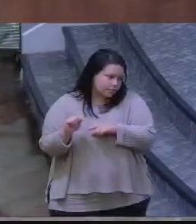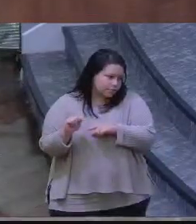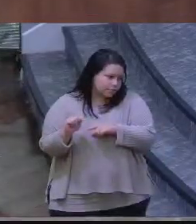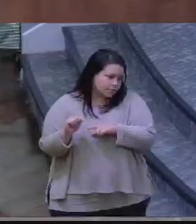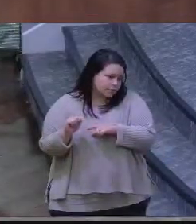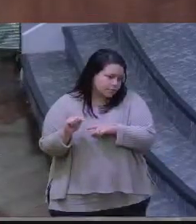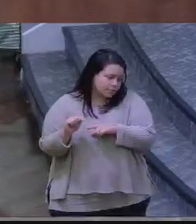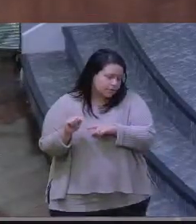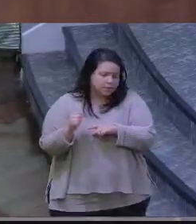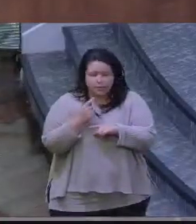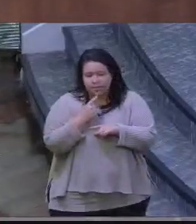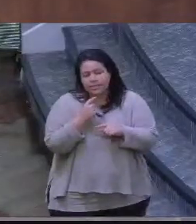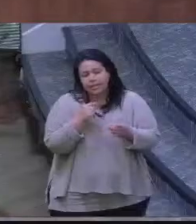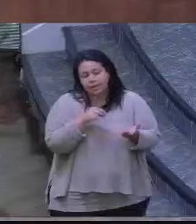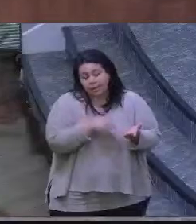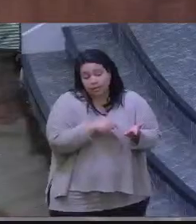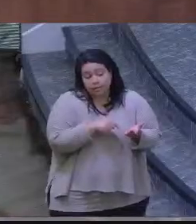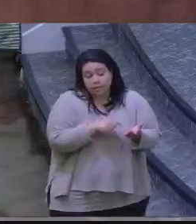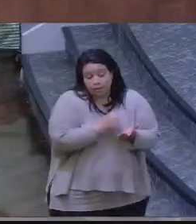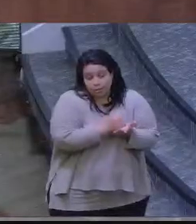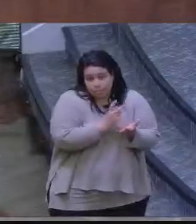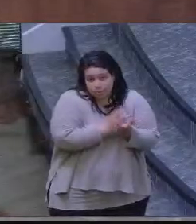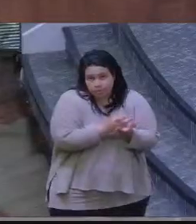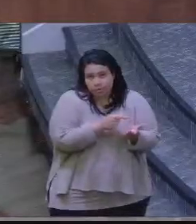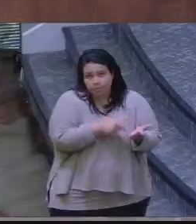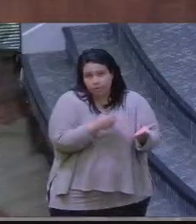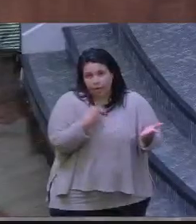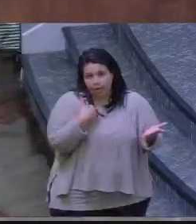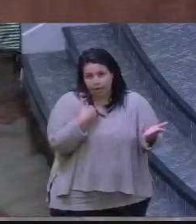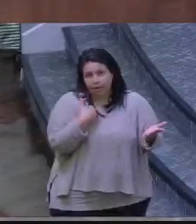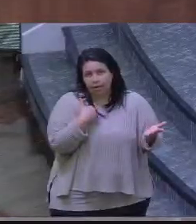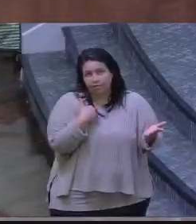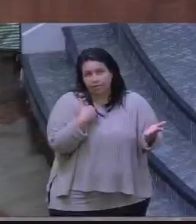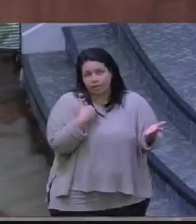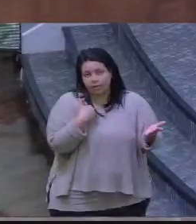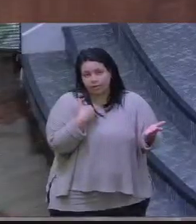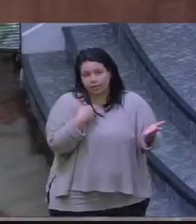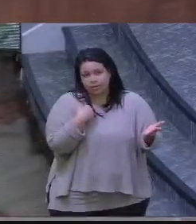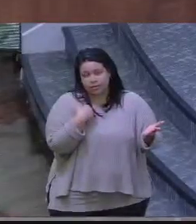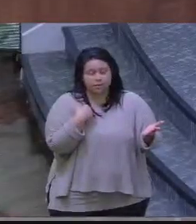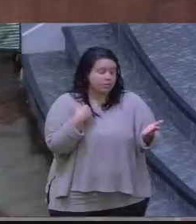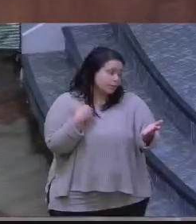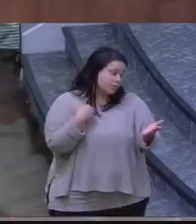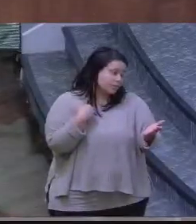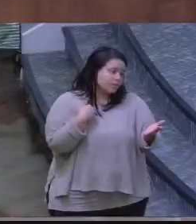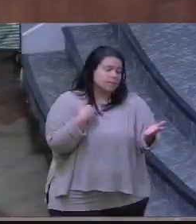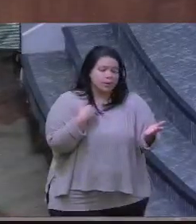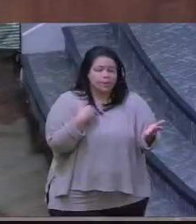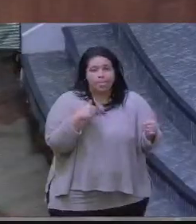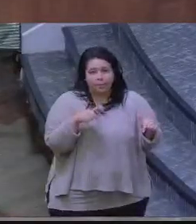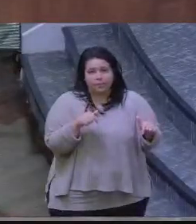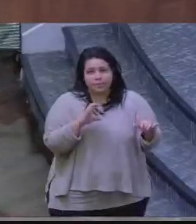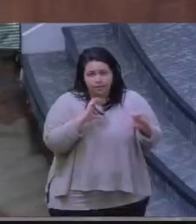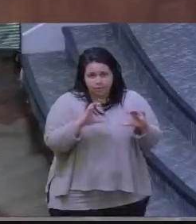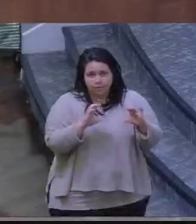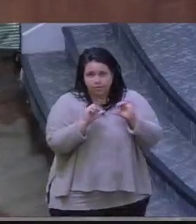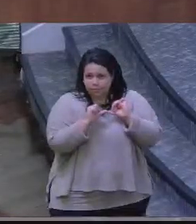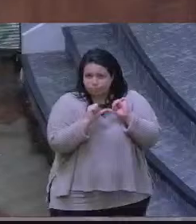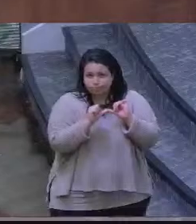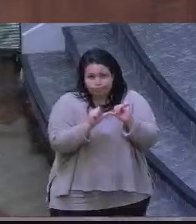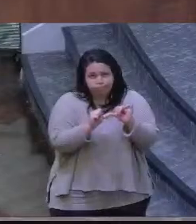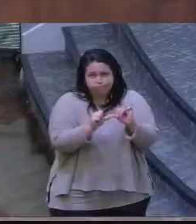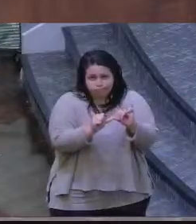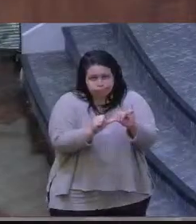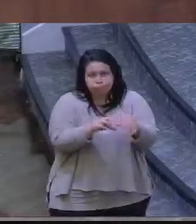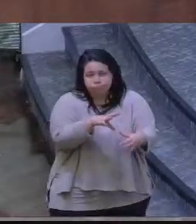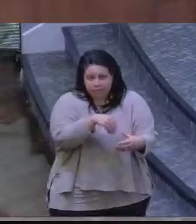I think we need to approve this so that way we have it, so that way we can go. But I think that this is a conversation that we need to continue to have, because recruitment